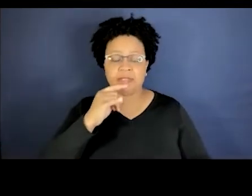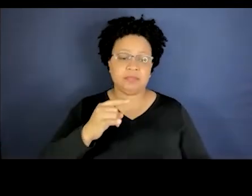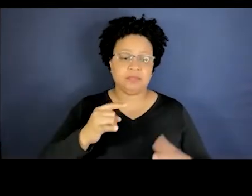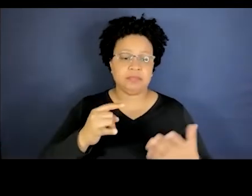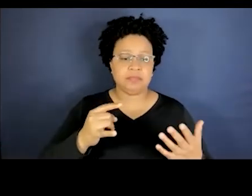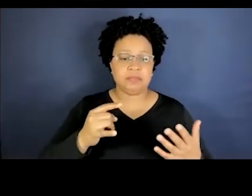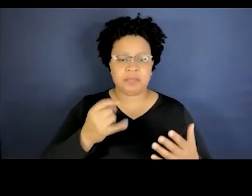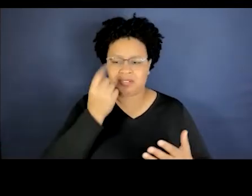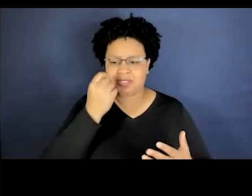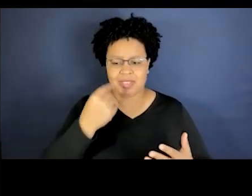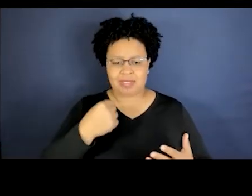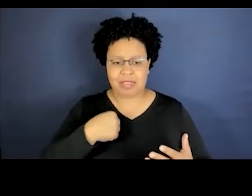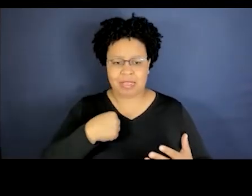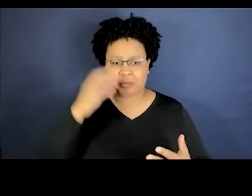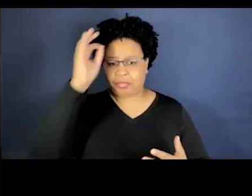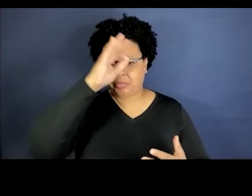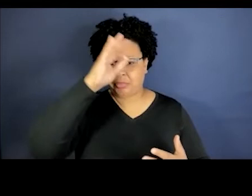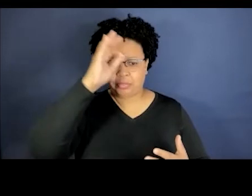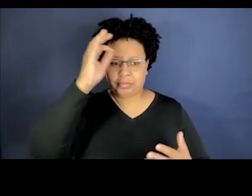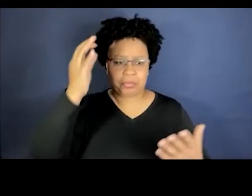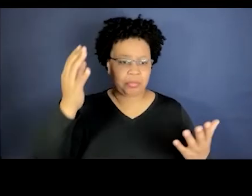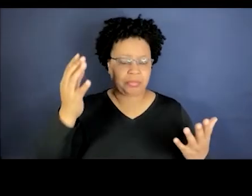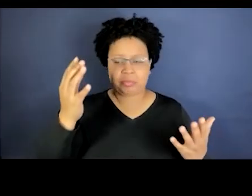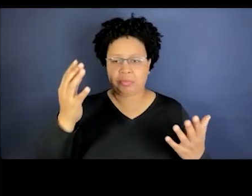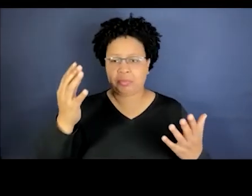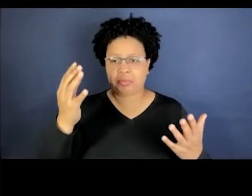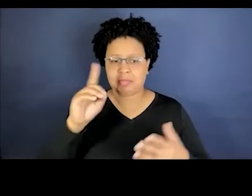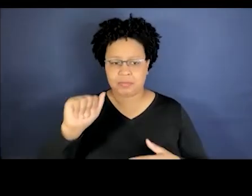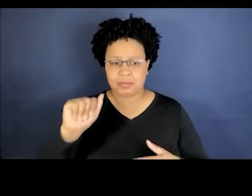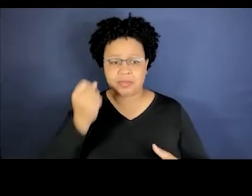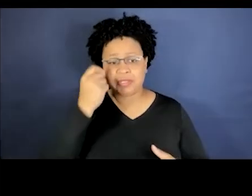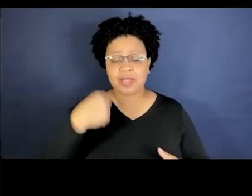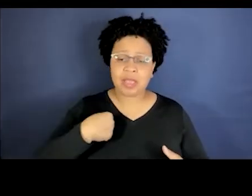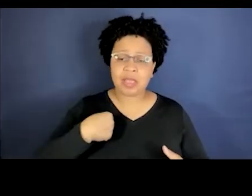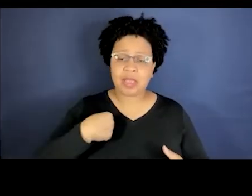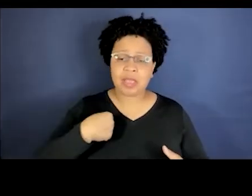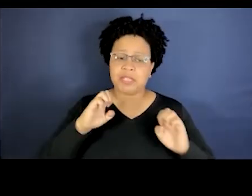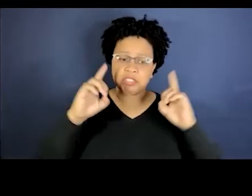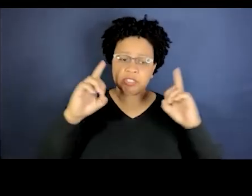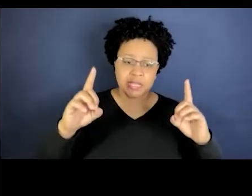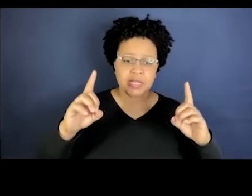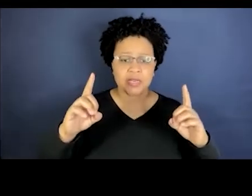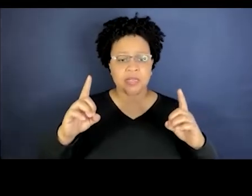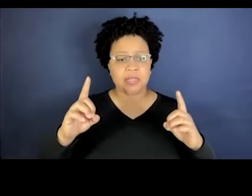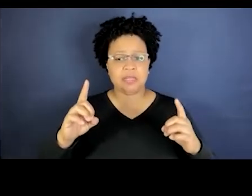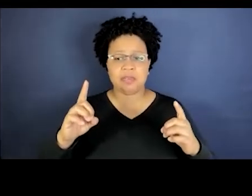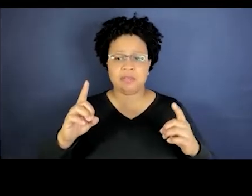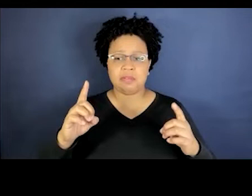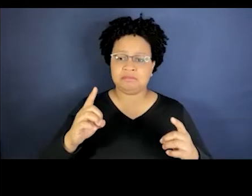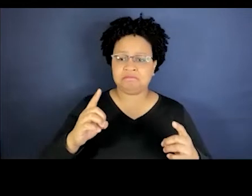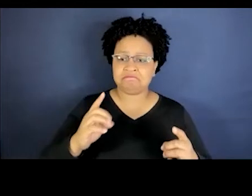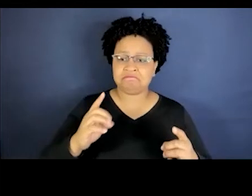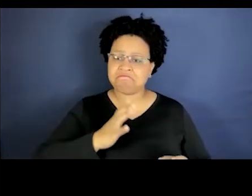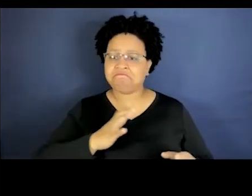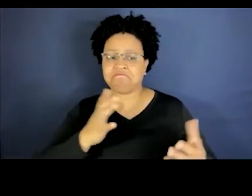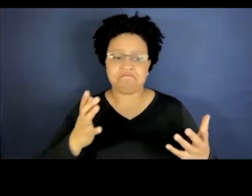disabilities. I am reasonably well educated and consider myself somewhat sophisticated, but about disabilities,